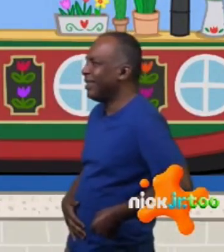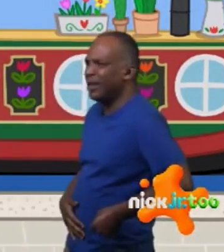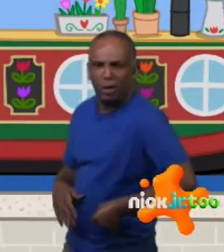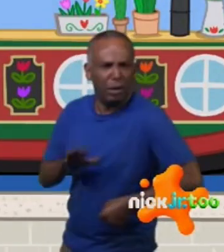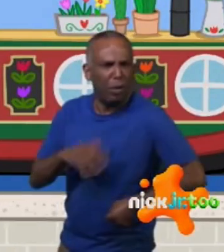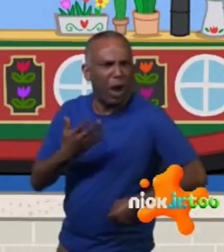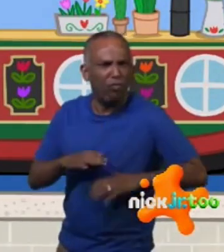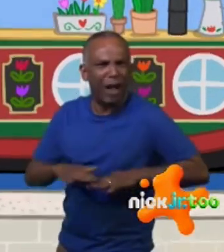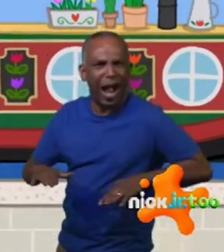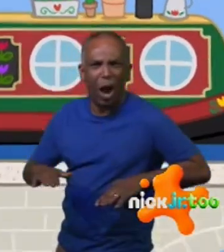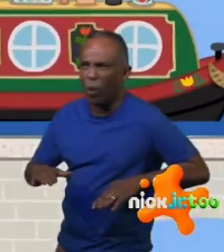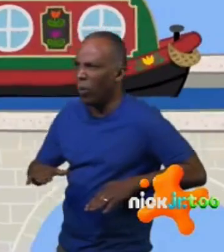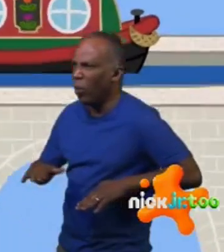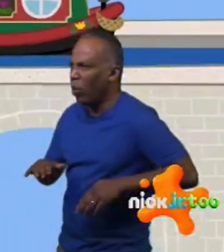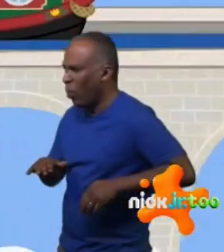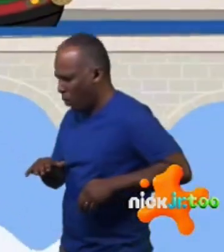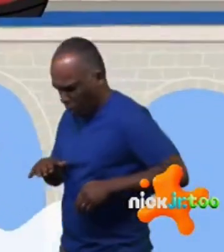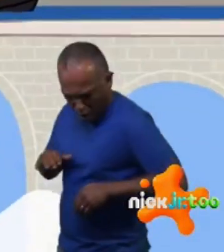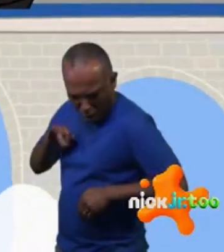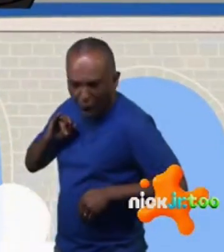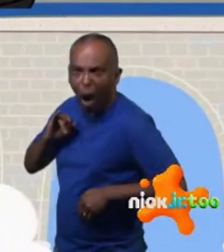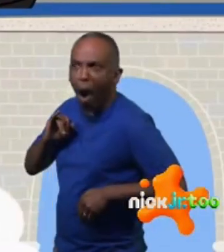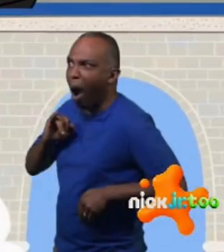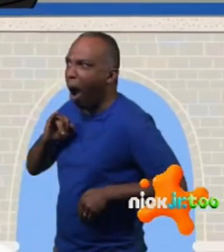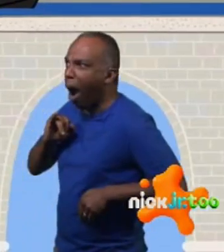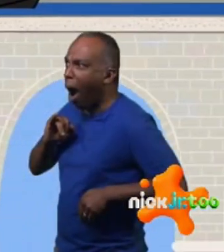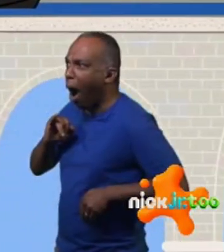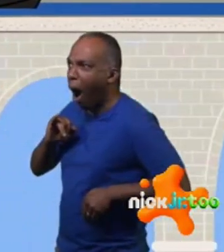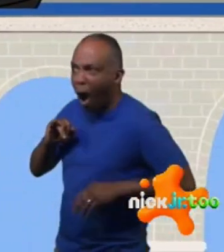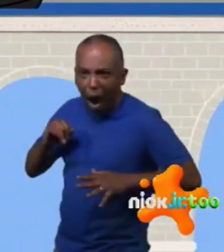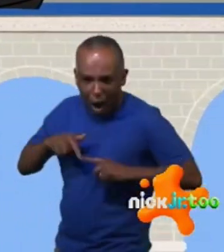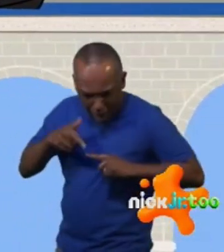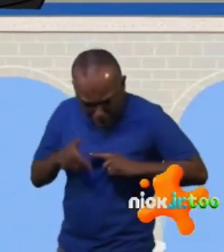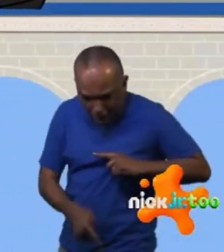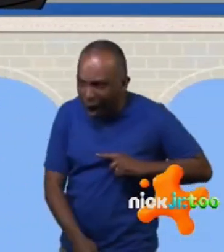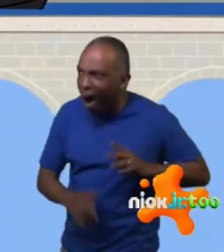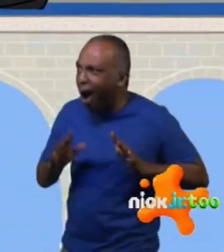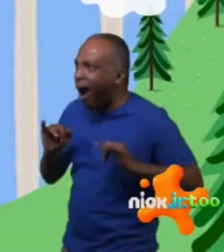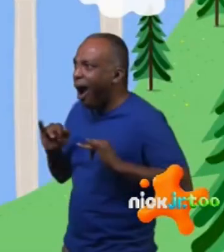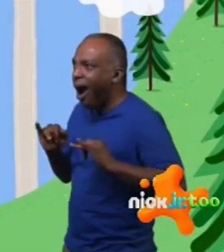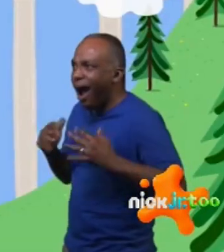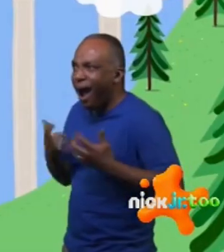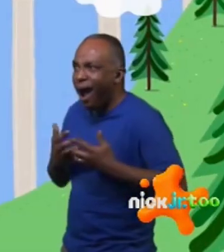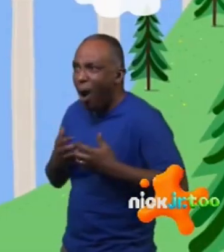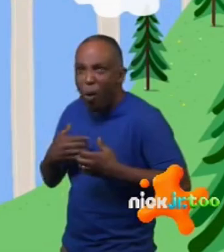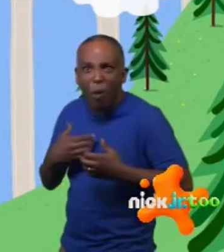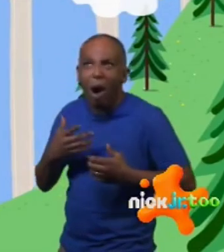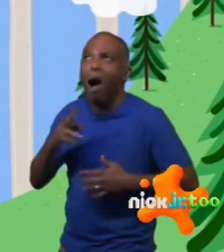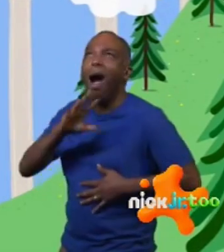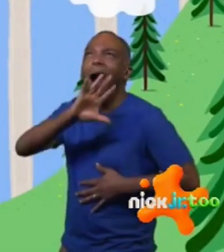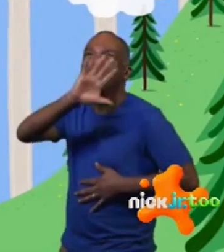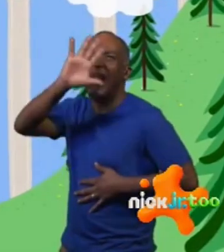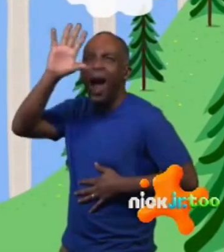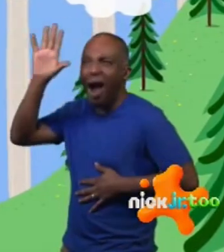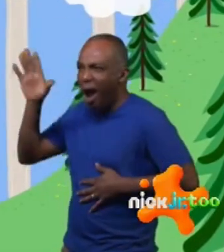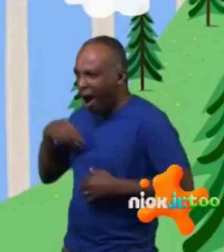Whoa! Where's the ground stop? We're in the sky! We're sailing over a bridge! Yes, this